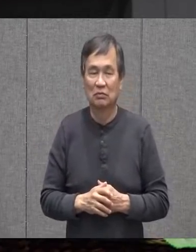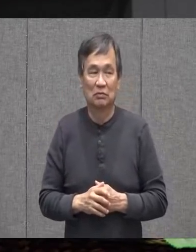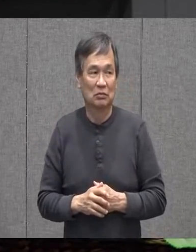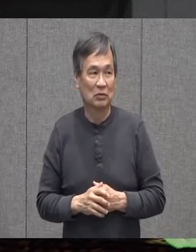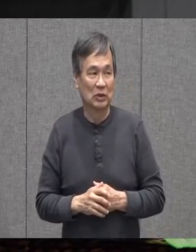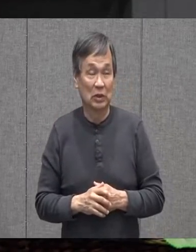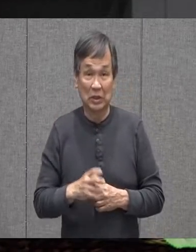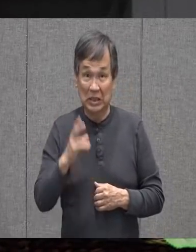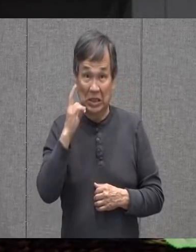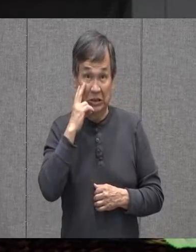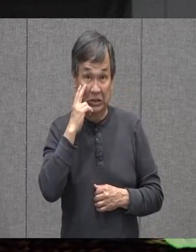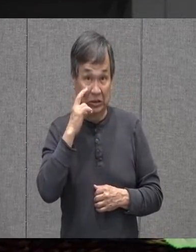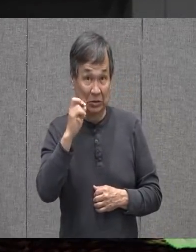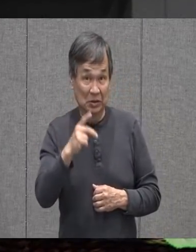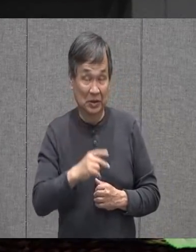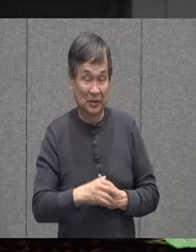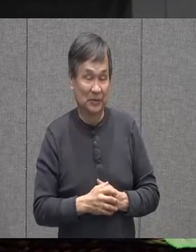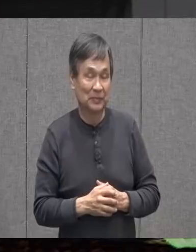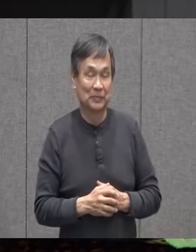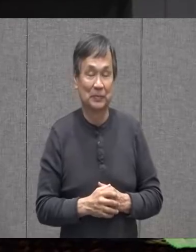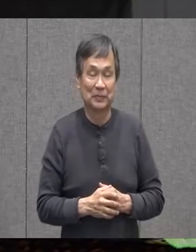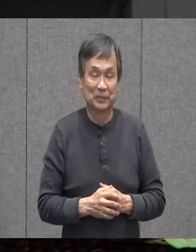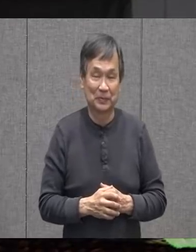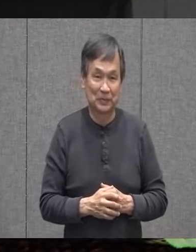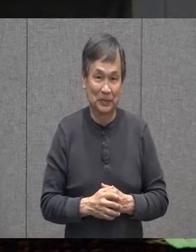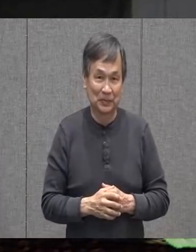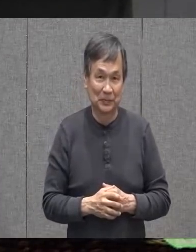Wonder how close he got. Let's see.